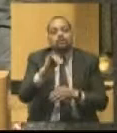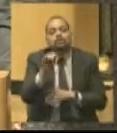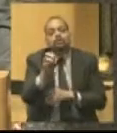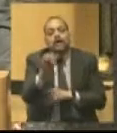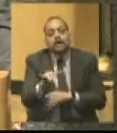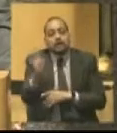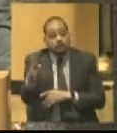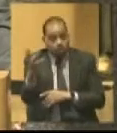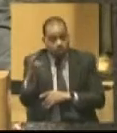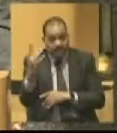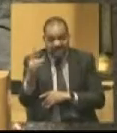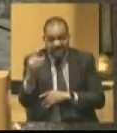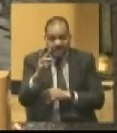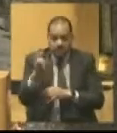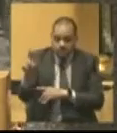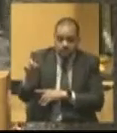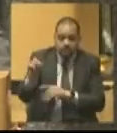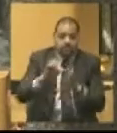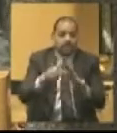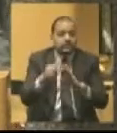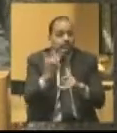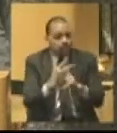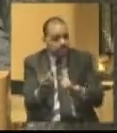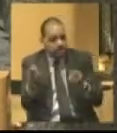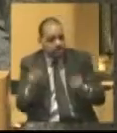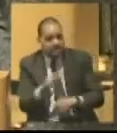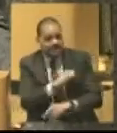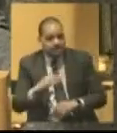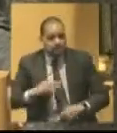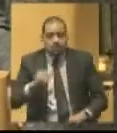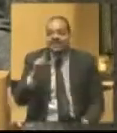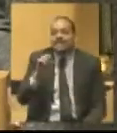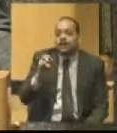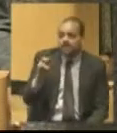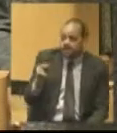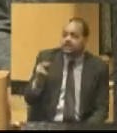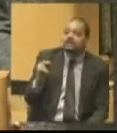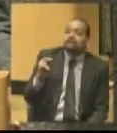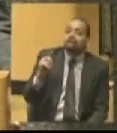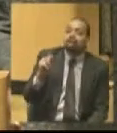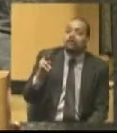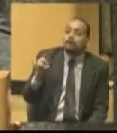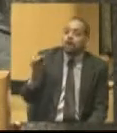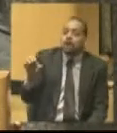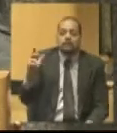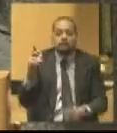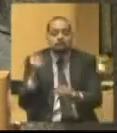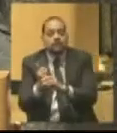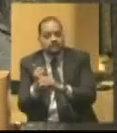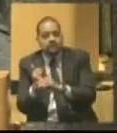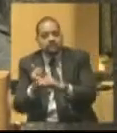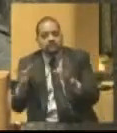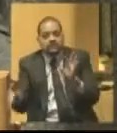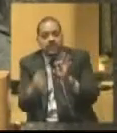weeks later, on July 20th, Senator Lyman Trumbull reported a confiscation bill to the floor and immediately attached an amendment that